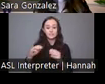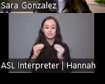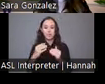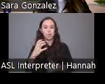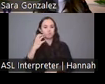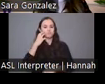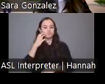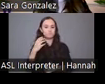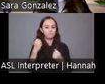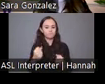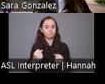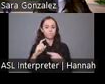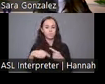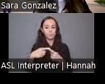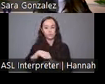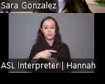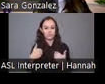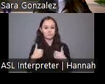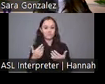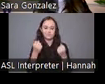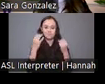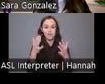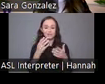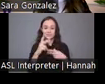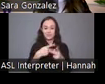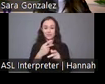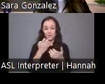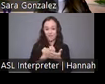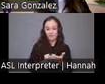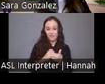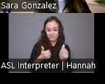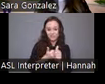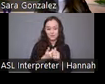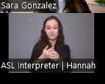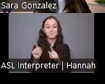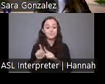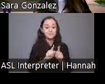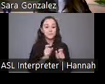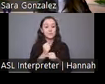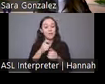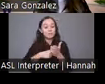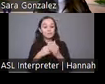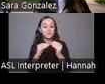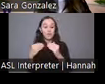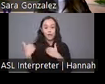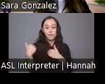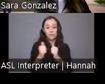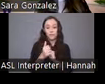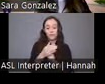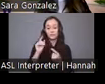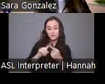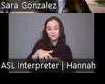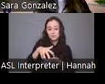Similarly, making archaeology more accountable with and to indigenous nations like Grand Ronde challenges us to